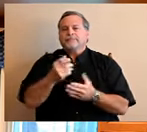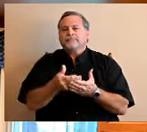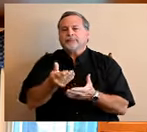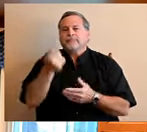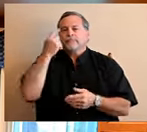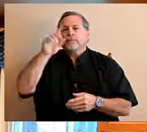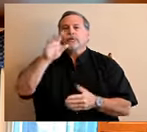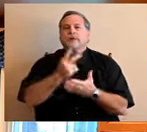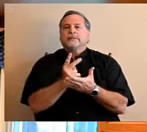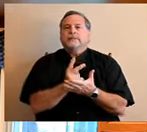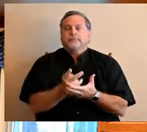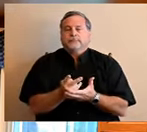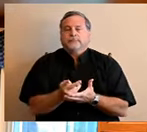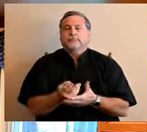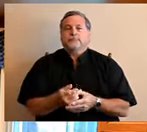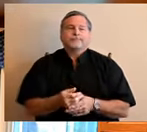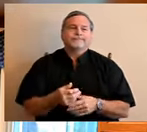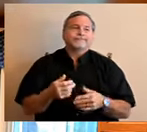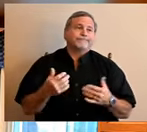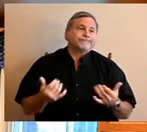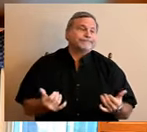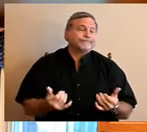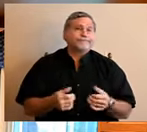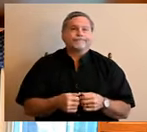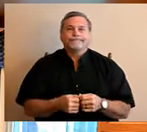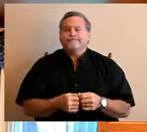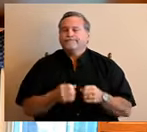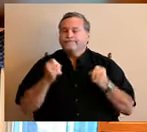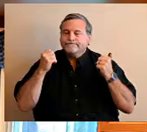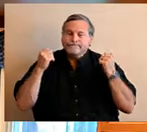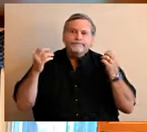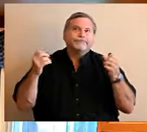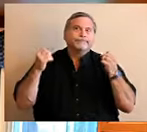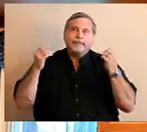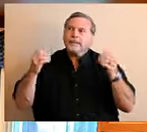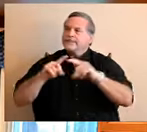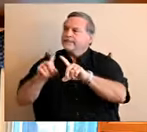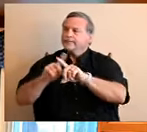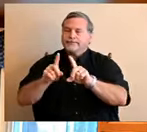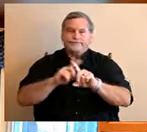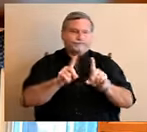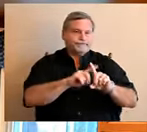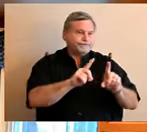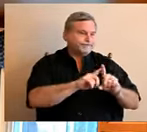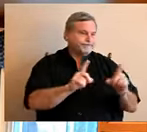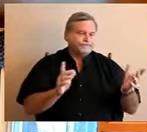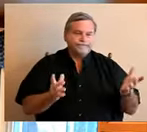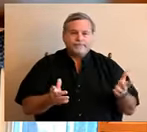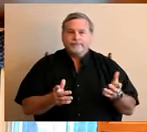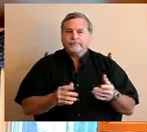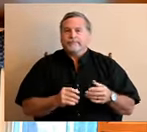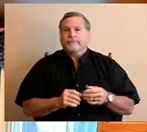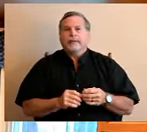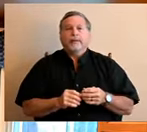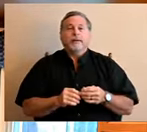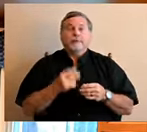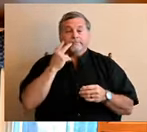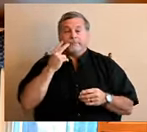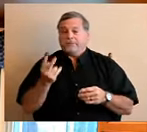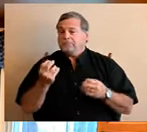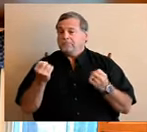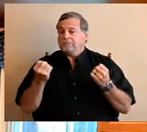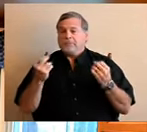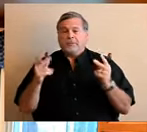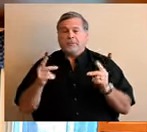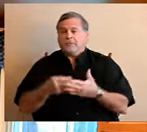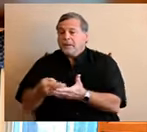kitchen. Now, tons of things you can have, tons of things. I see monstrous amount of stuff that people buy for their kitchen,